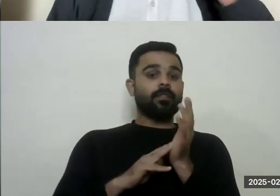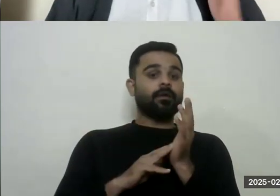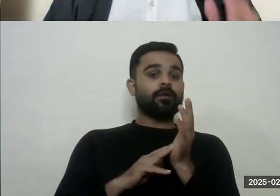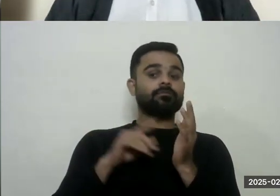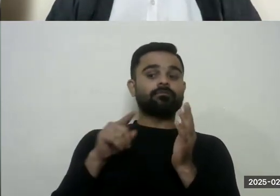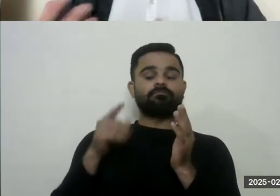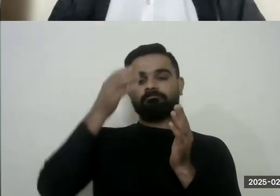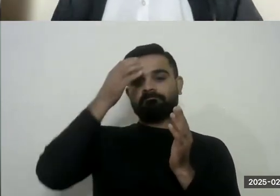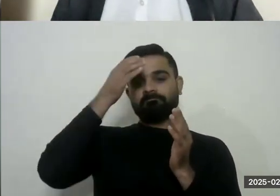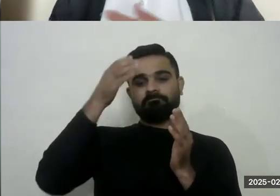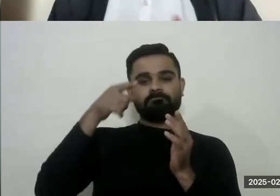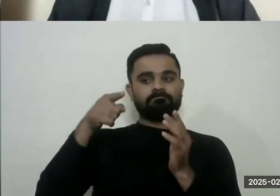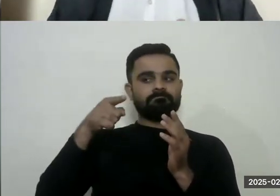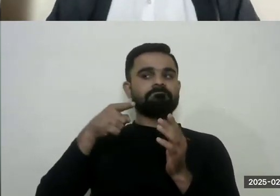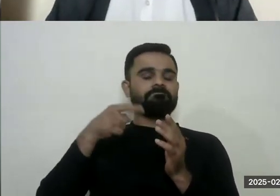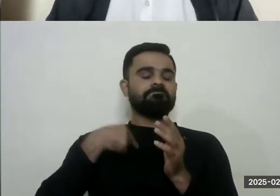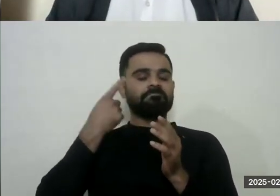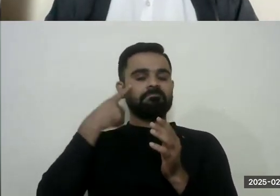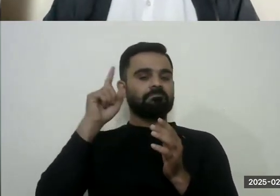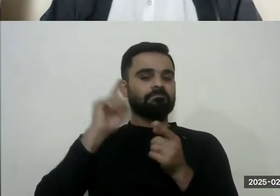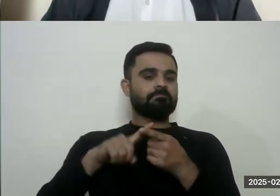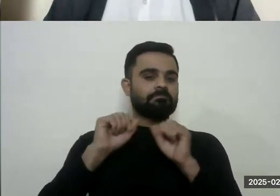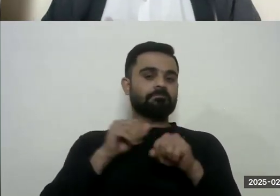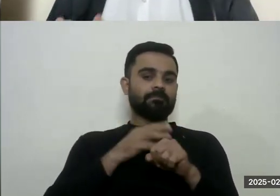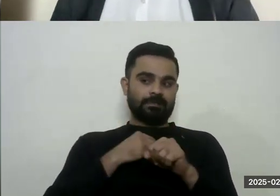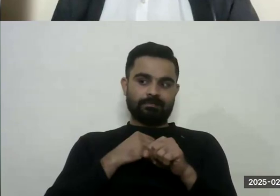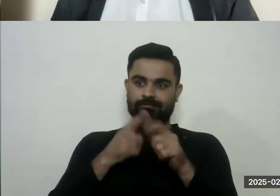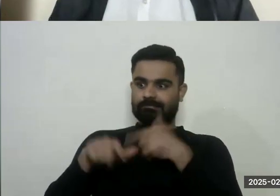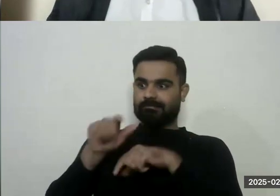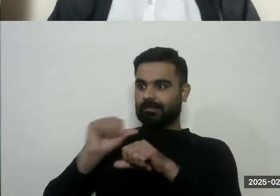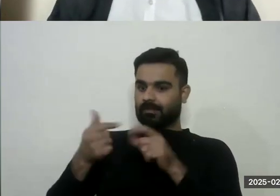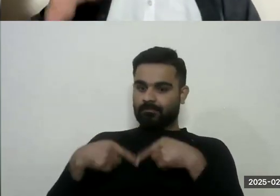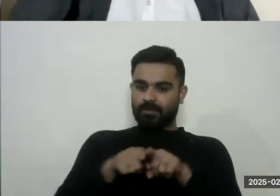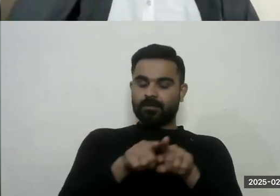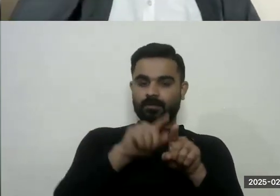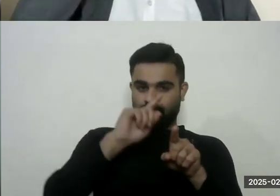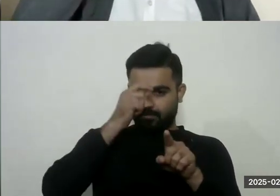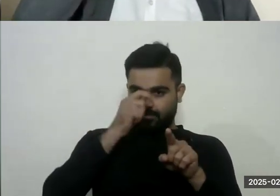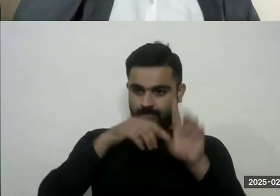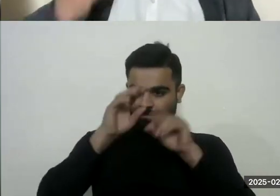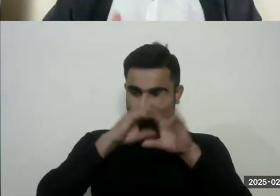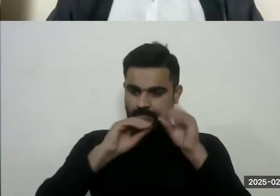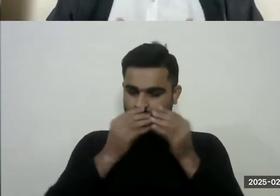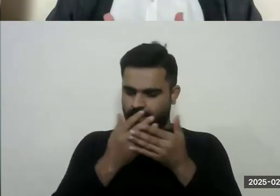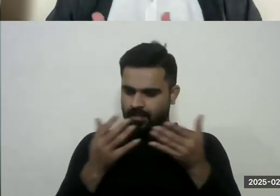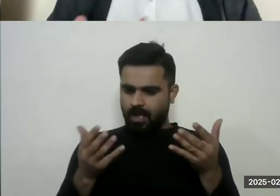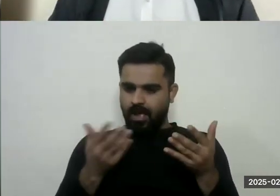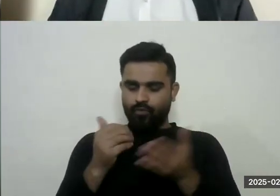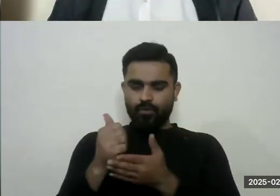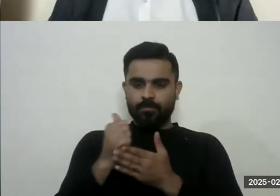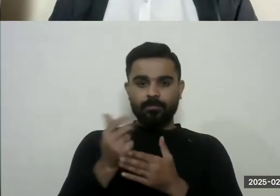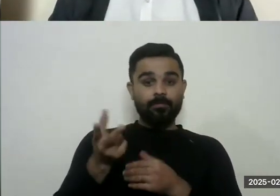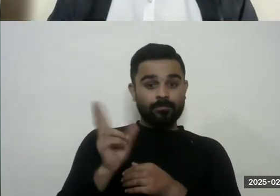a concern that if I'm using Hindi or some other local language, how will that help in learning English?